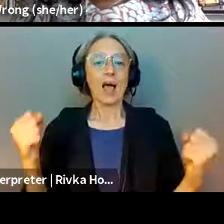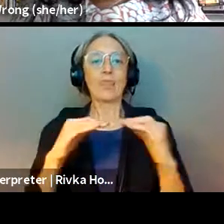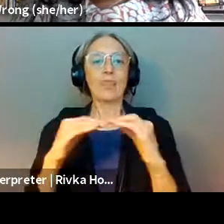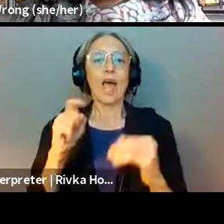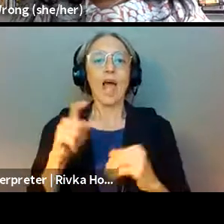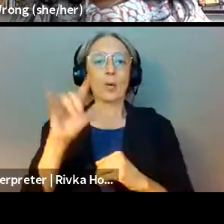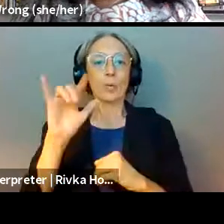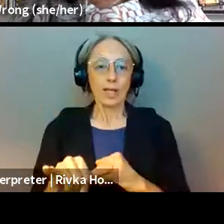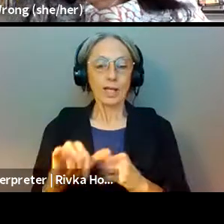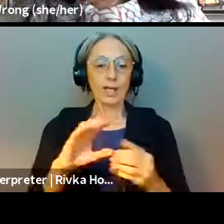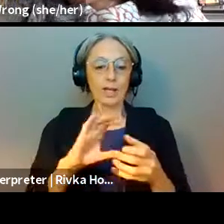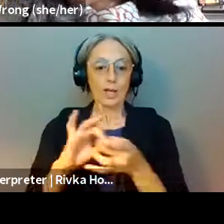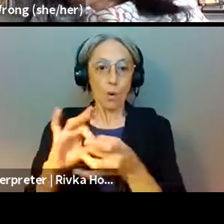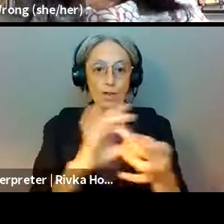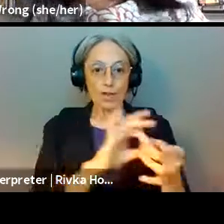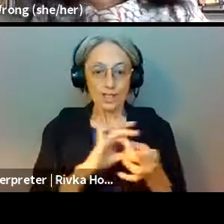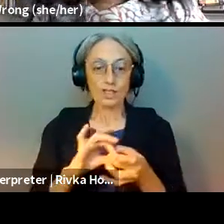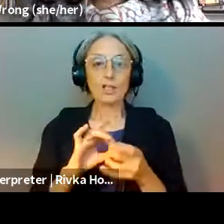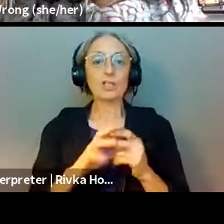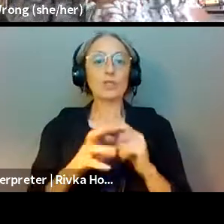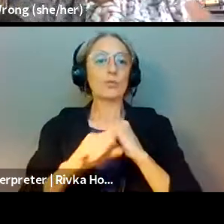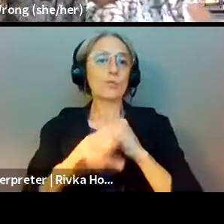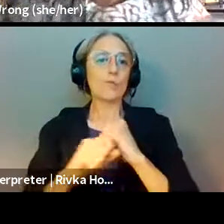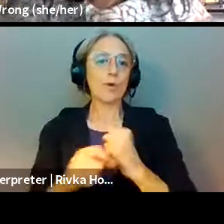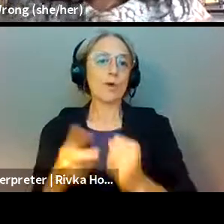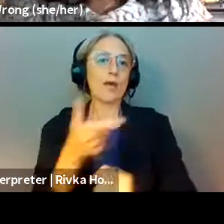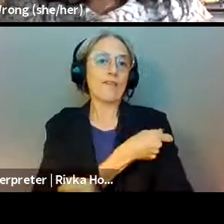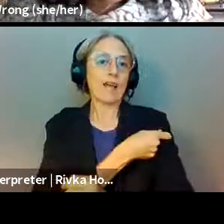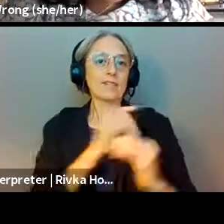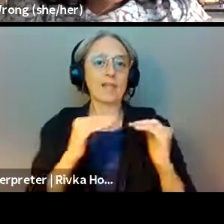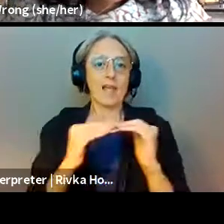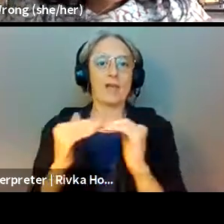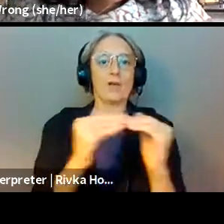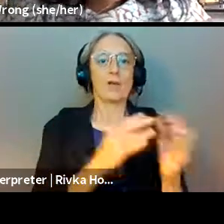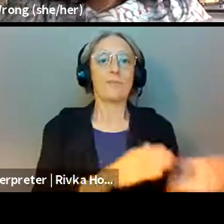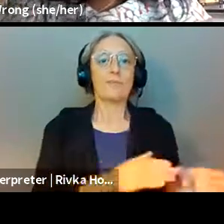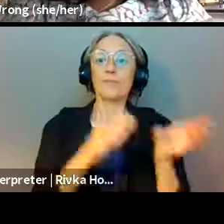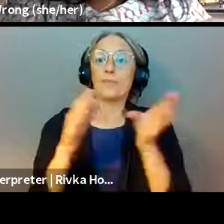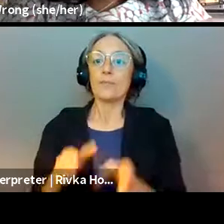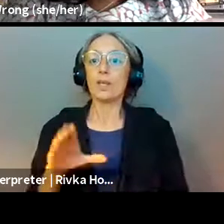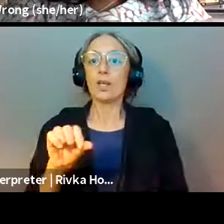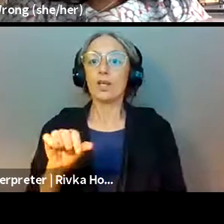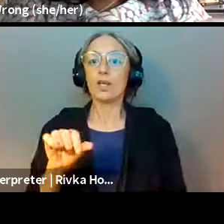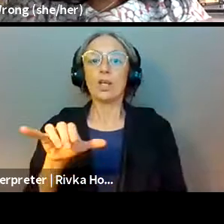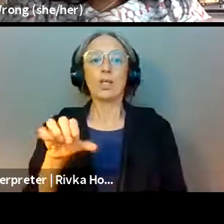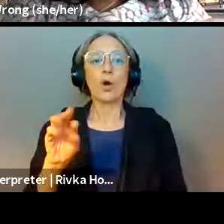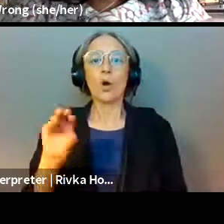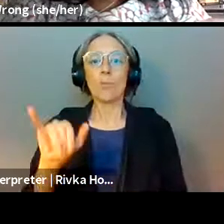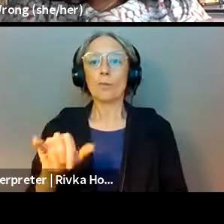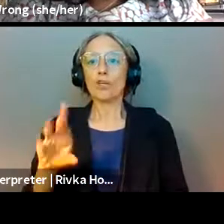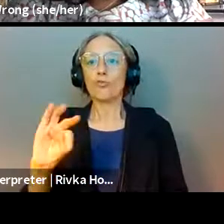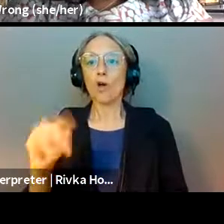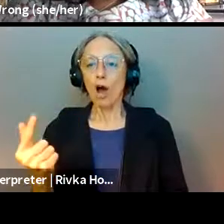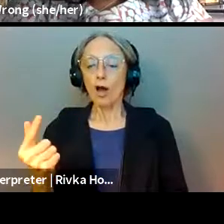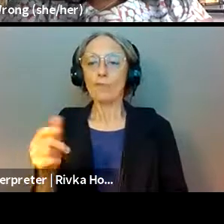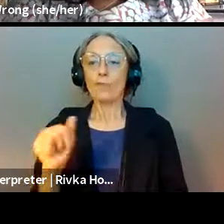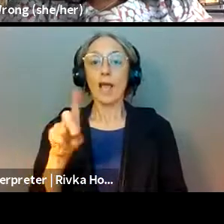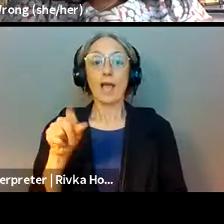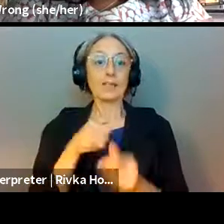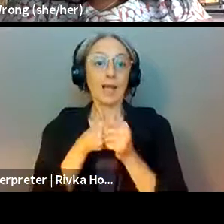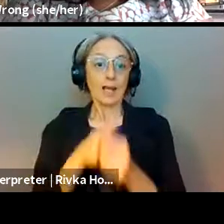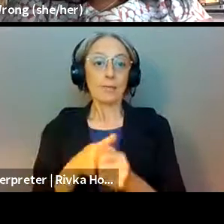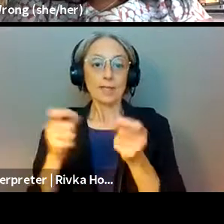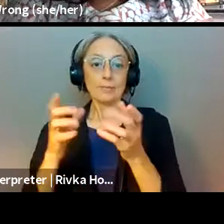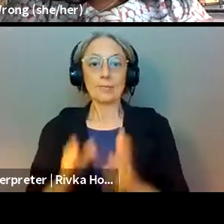vaccine equity. And then we have Yomi Rong. Yomi is an ADA compliance manager for the